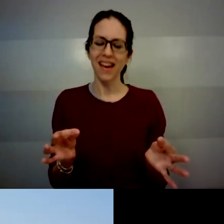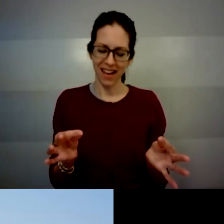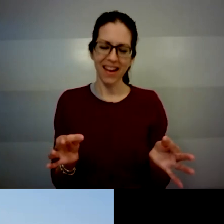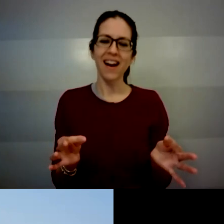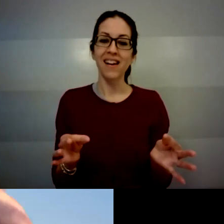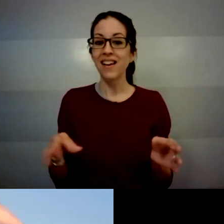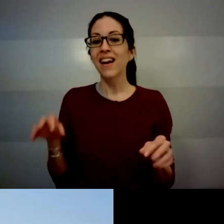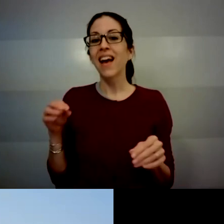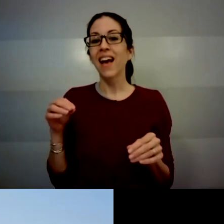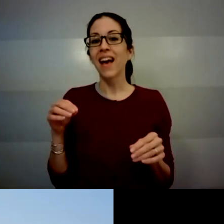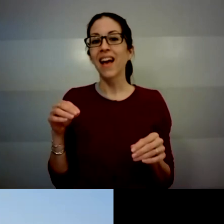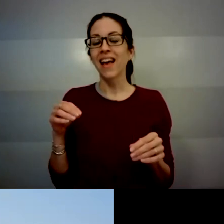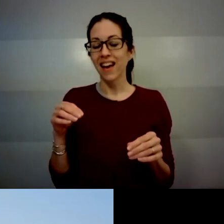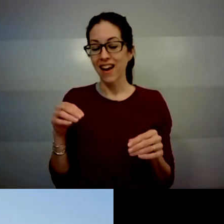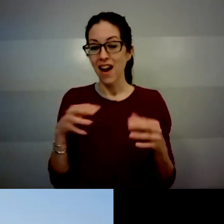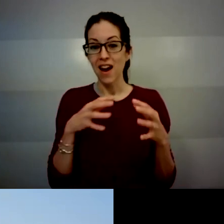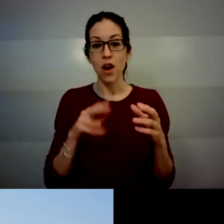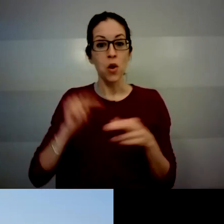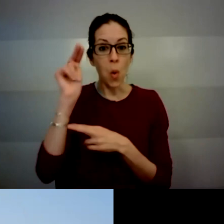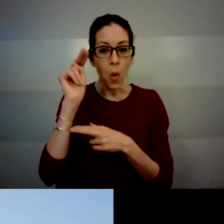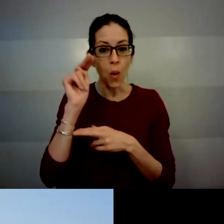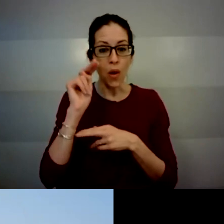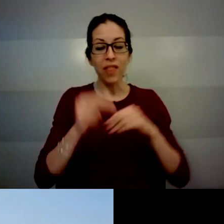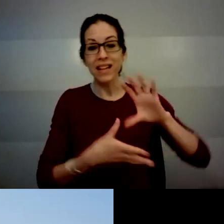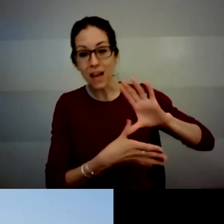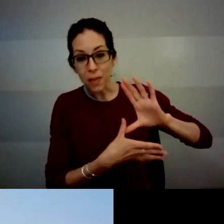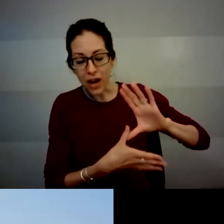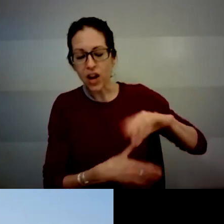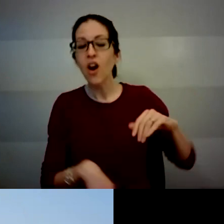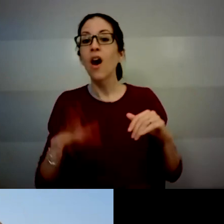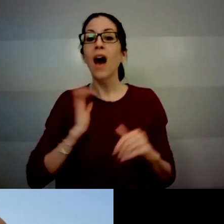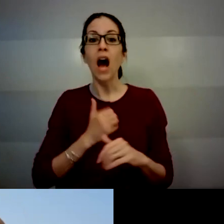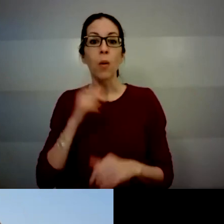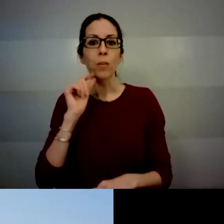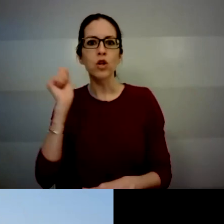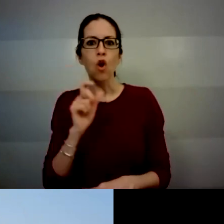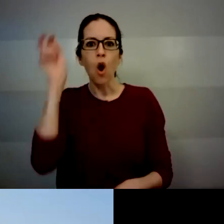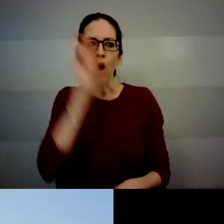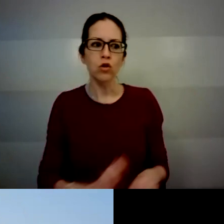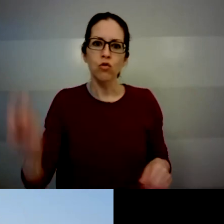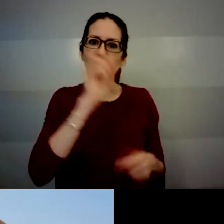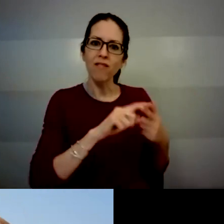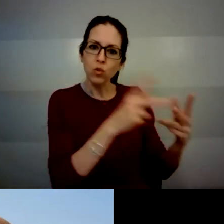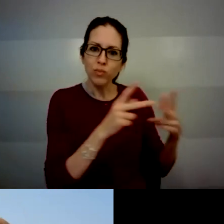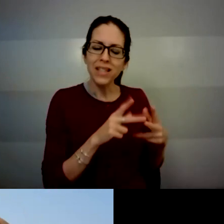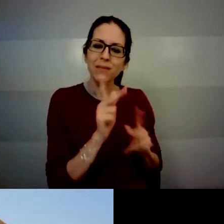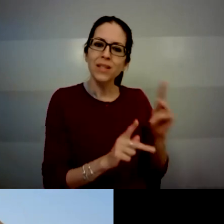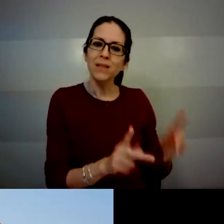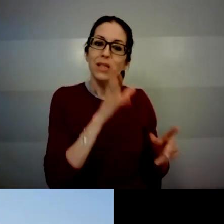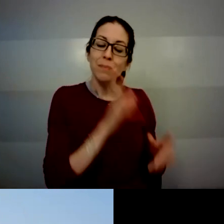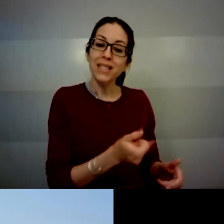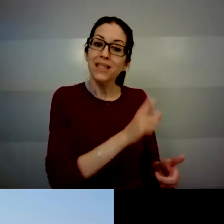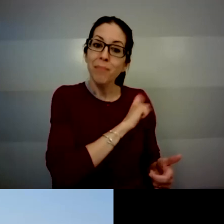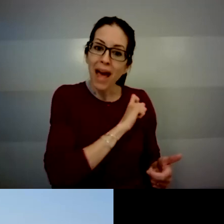the Americas, our migratory birds all travel to Spanish-speaking areas, Portuguese-speaking areas. There's some